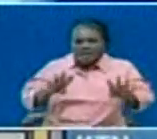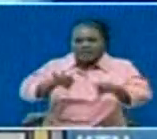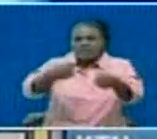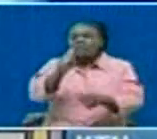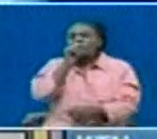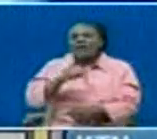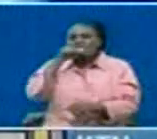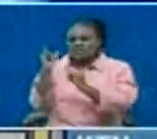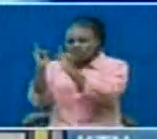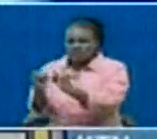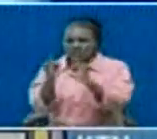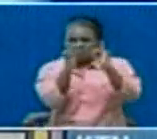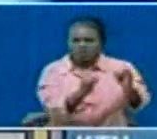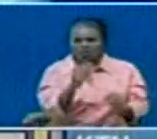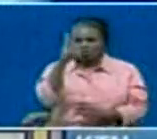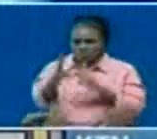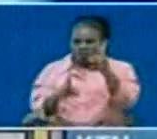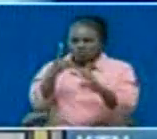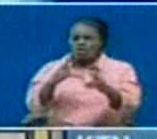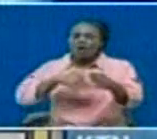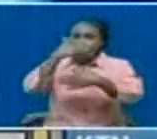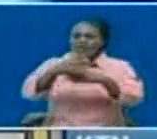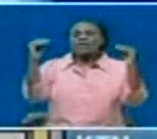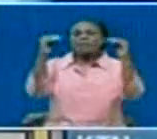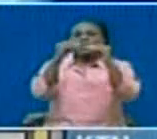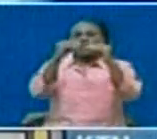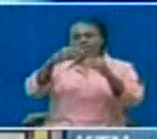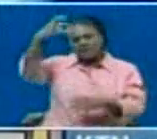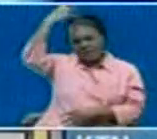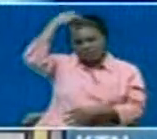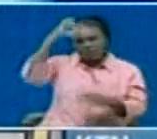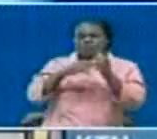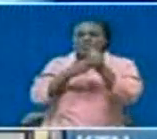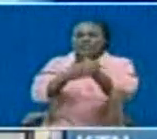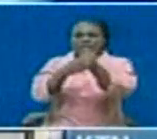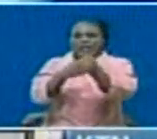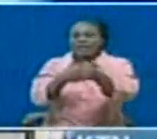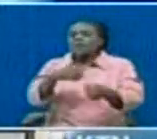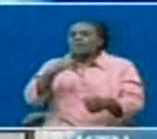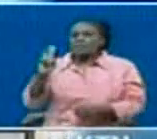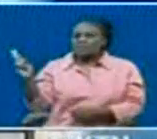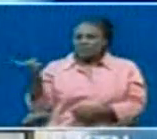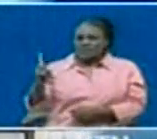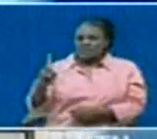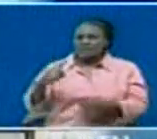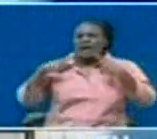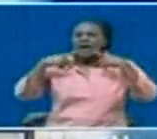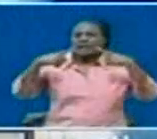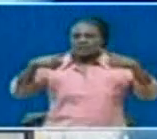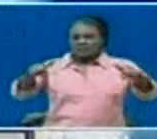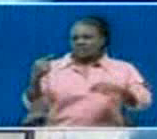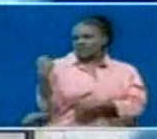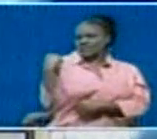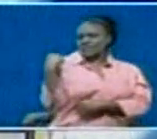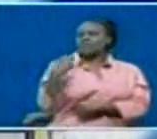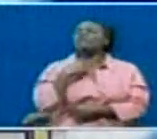22 private individuals. Speaking after meeting with Lamu County leaders at State House, Nairobi, the president appeared to be addressing the